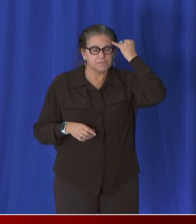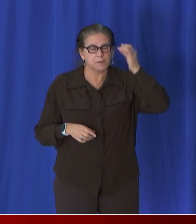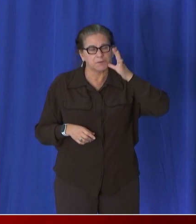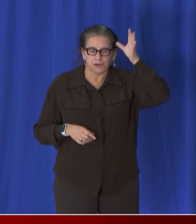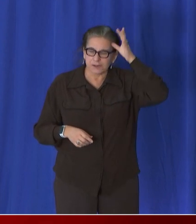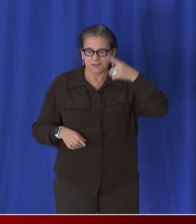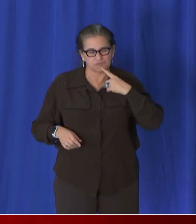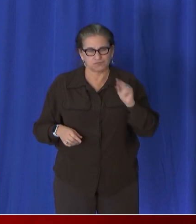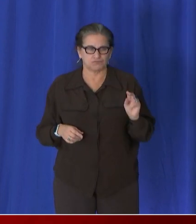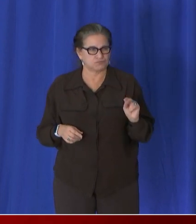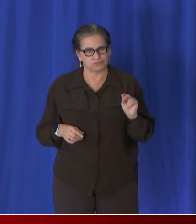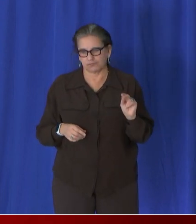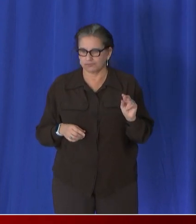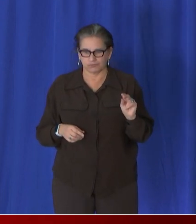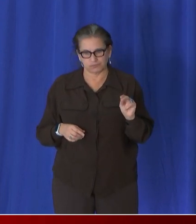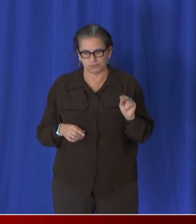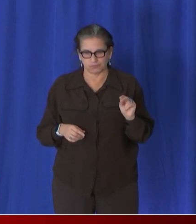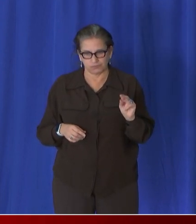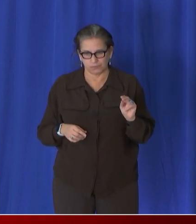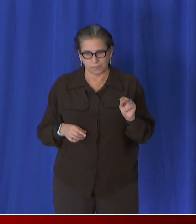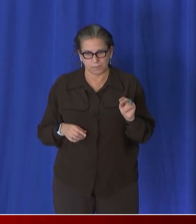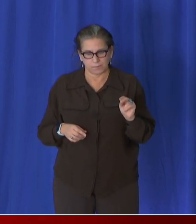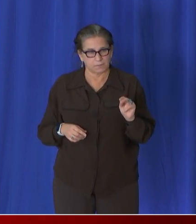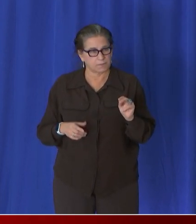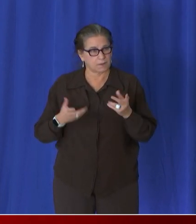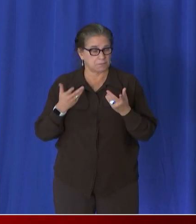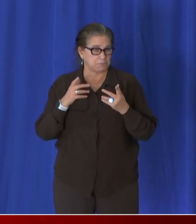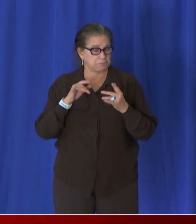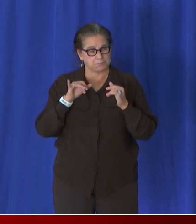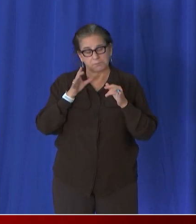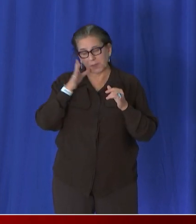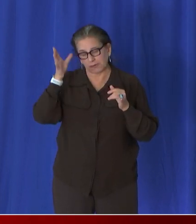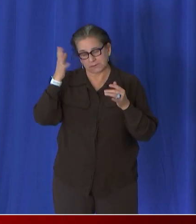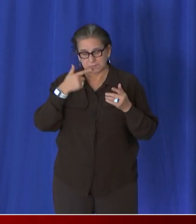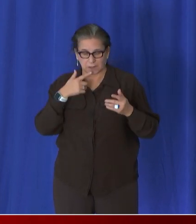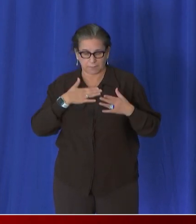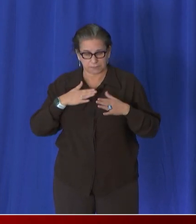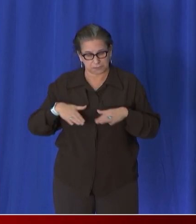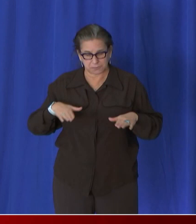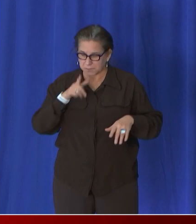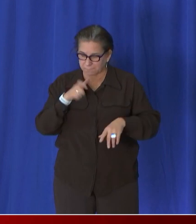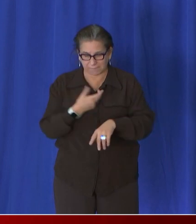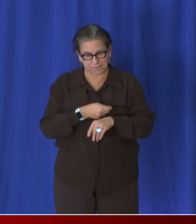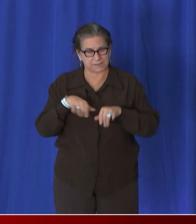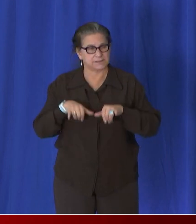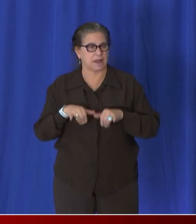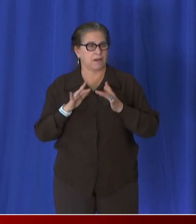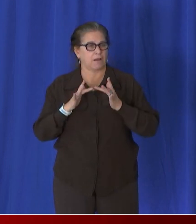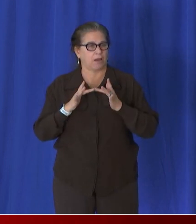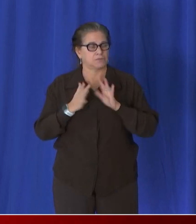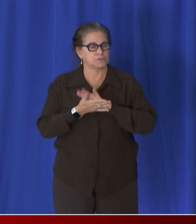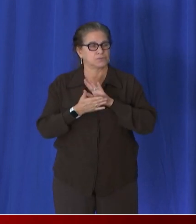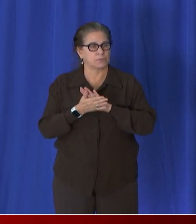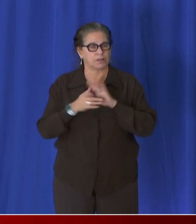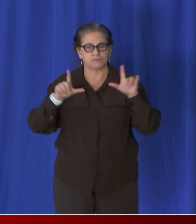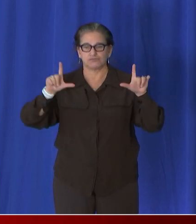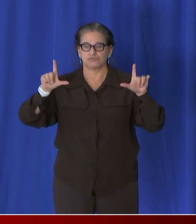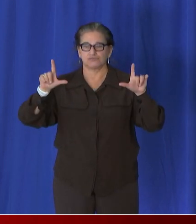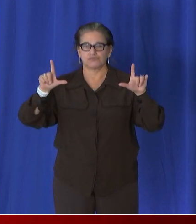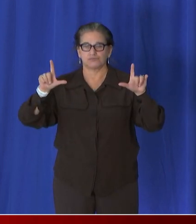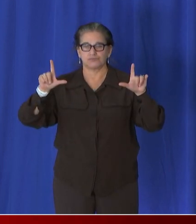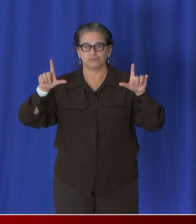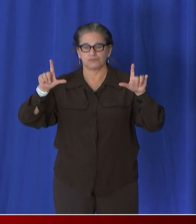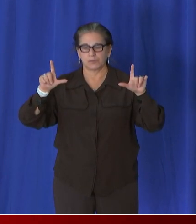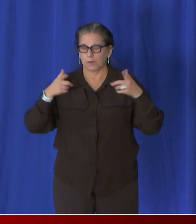vaccination? We are adamant that we're going to do everything in our power to